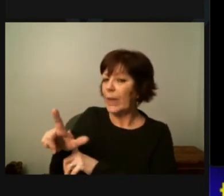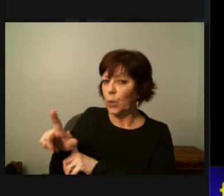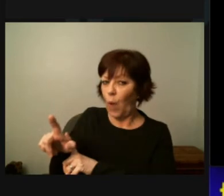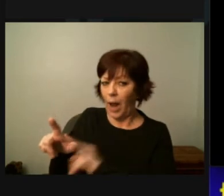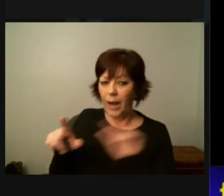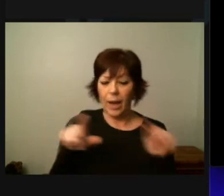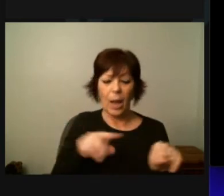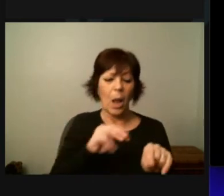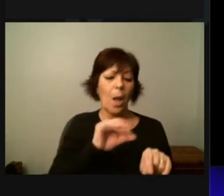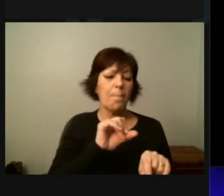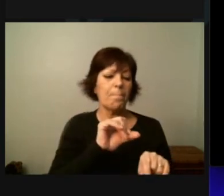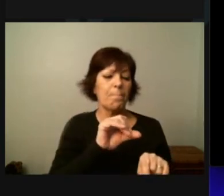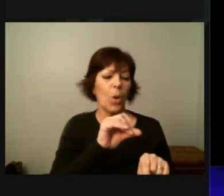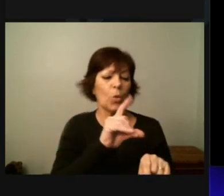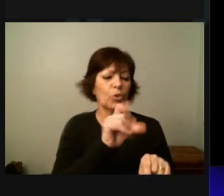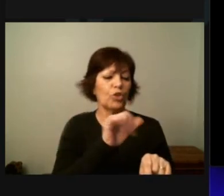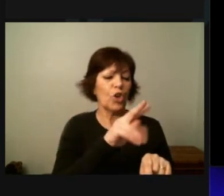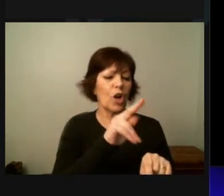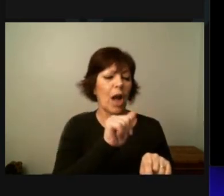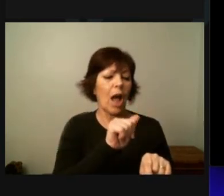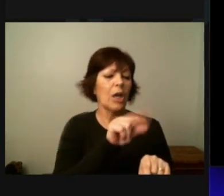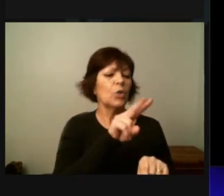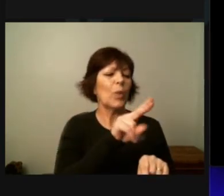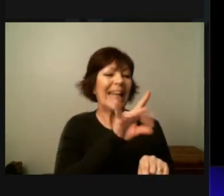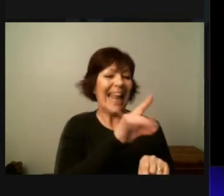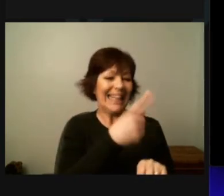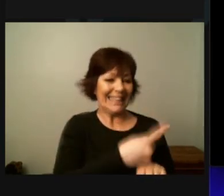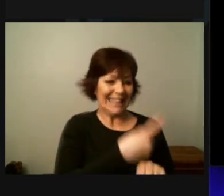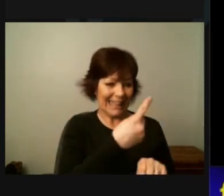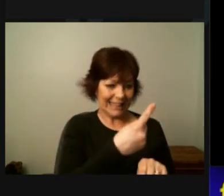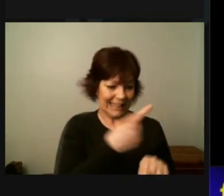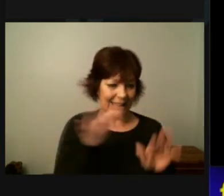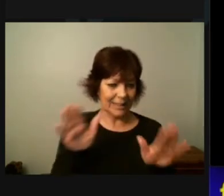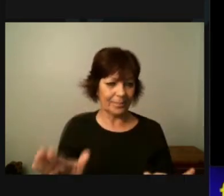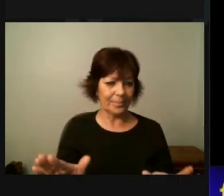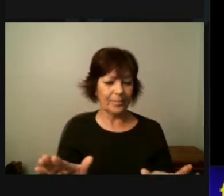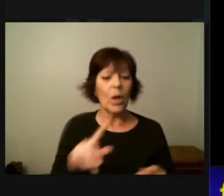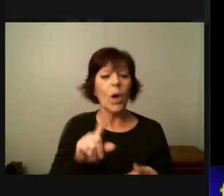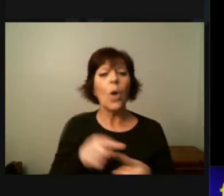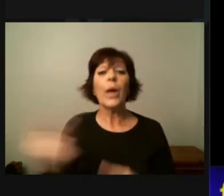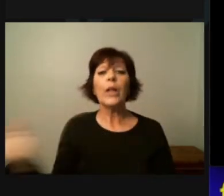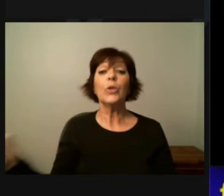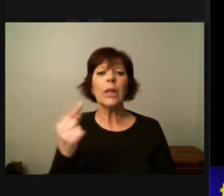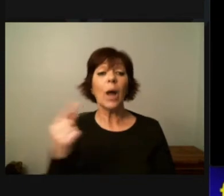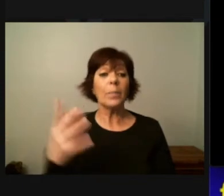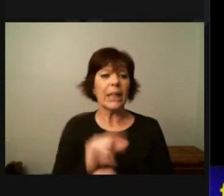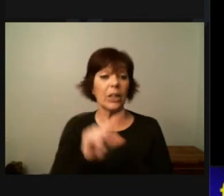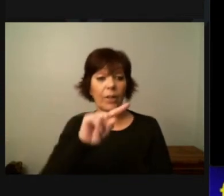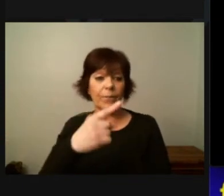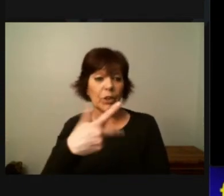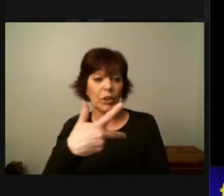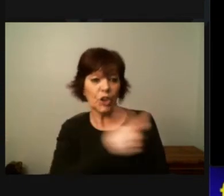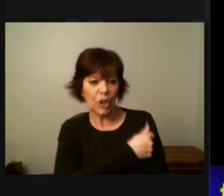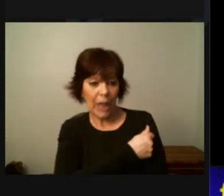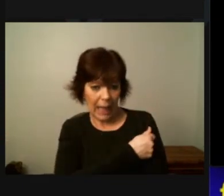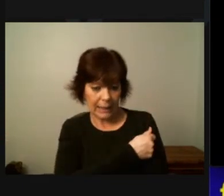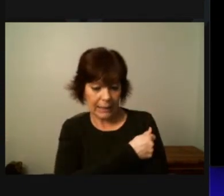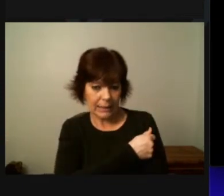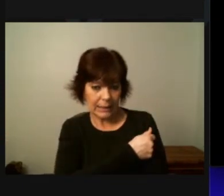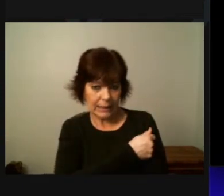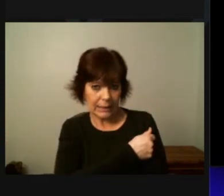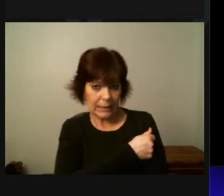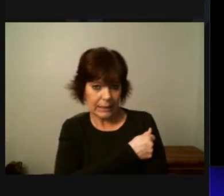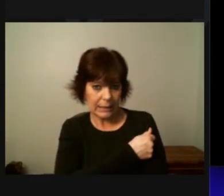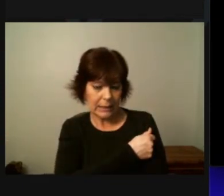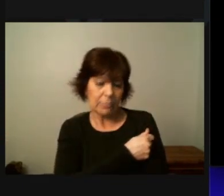and 28 days for Moderna. And when you come to get your first shot, by the way, in Erie County, and I